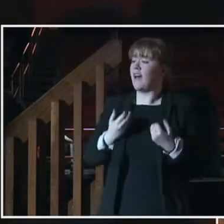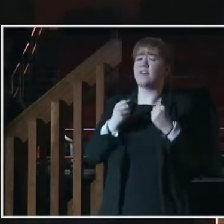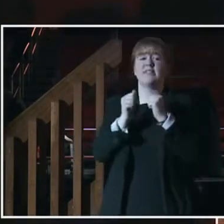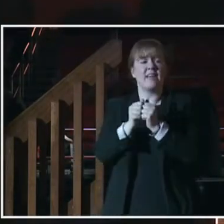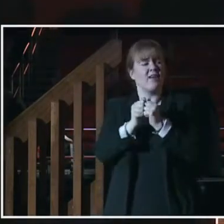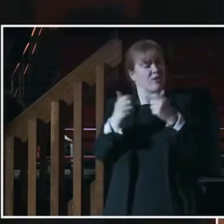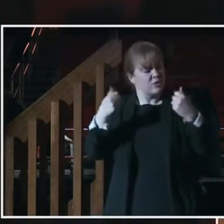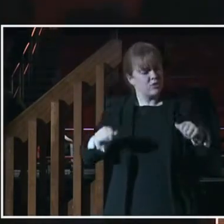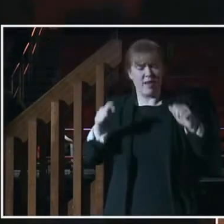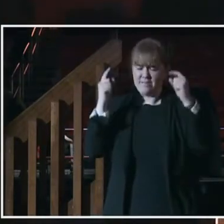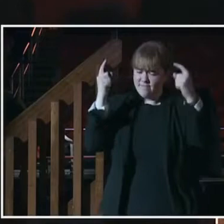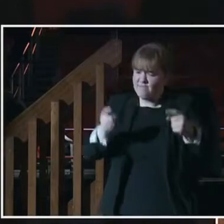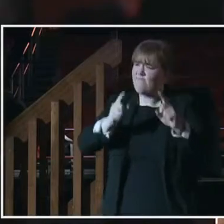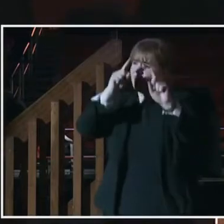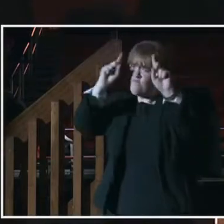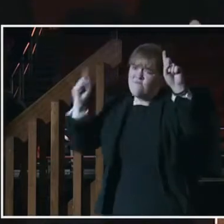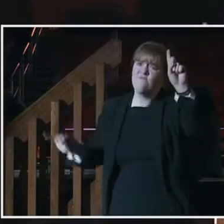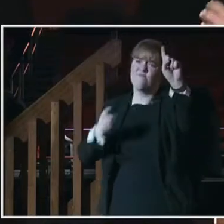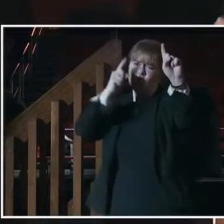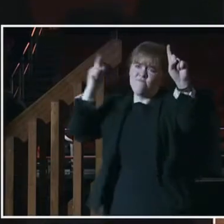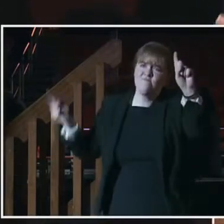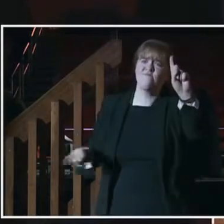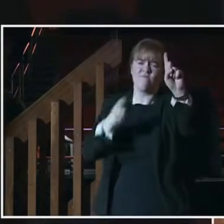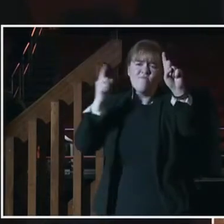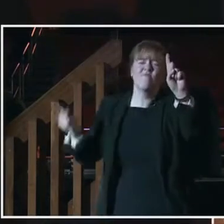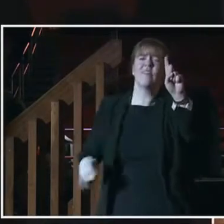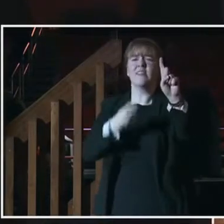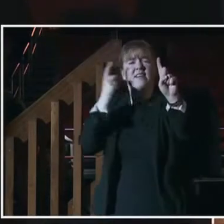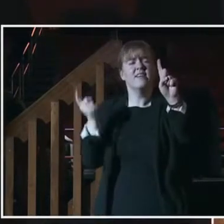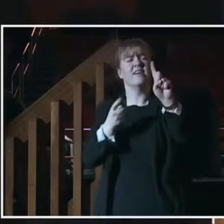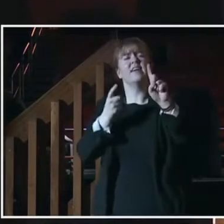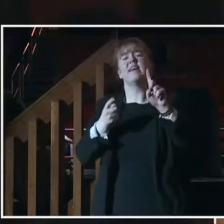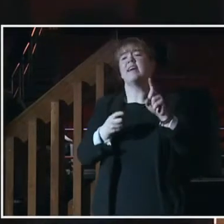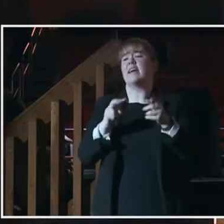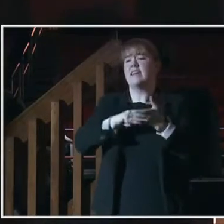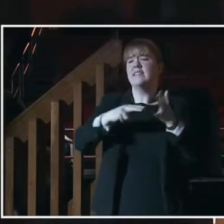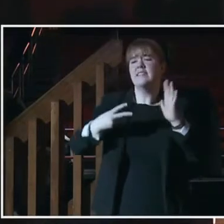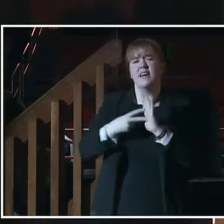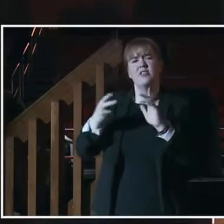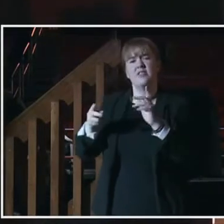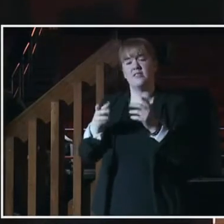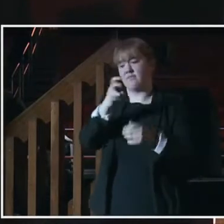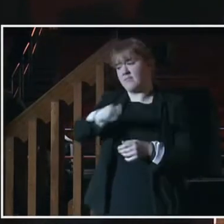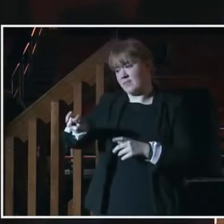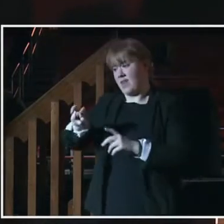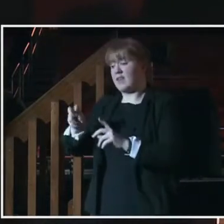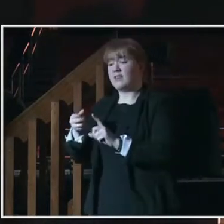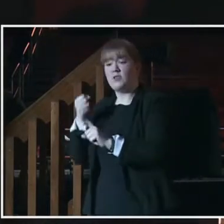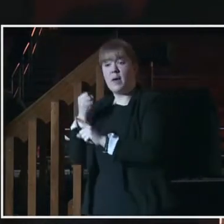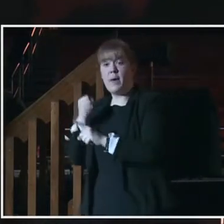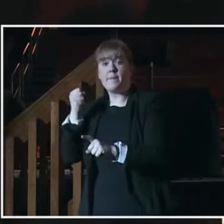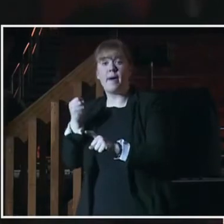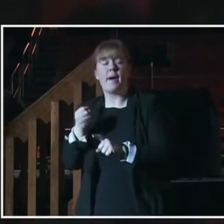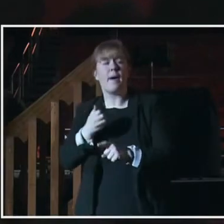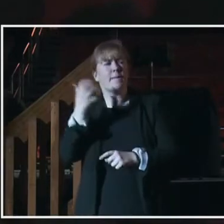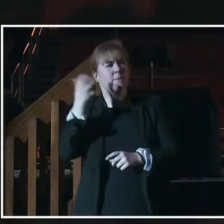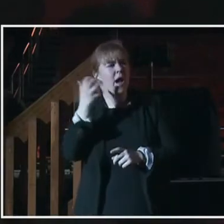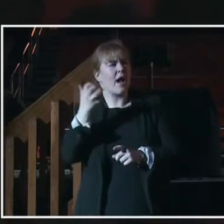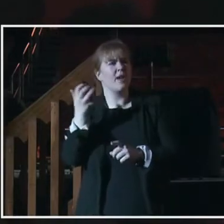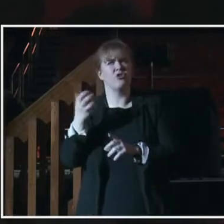trying and striving. Intentions to impact. Can you imagine the impact we have if we stand